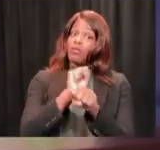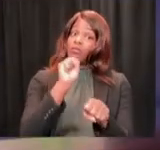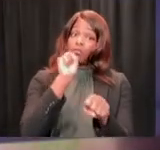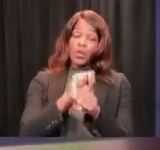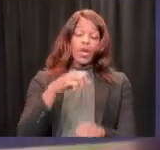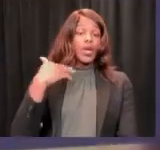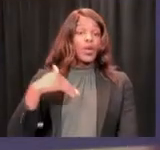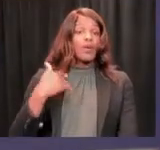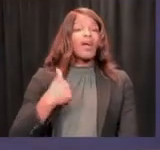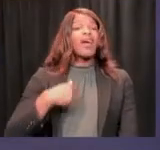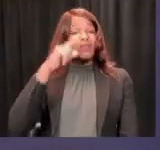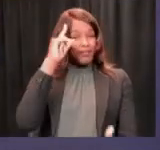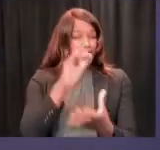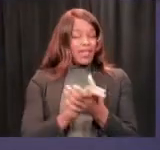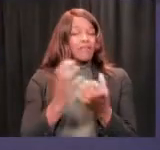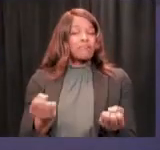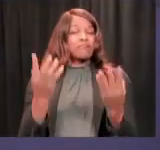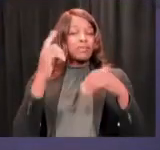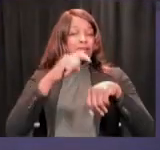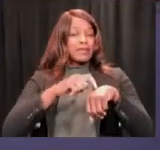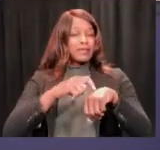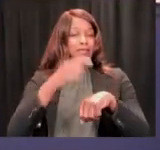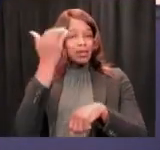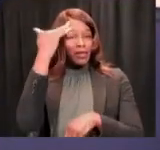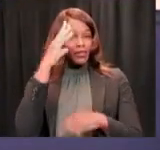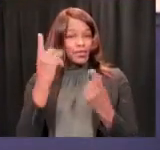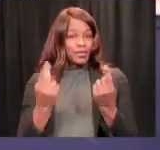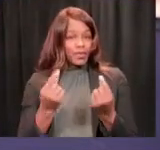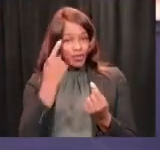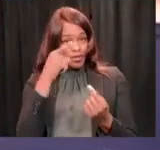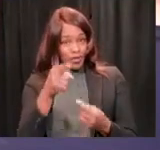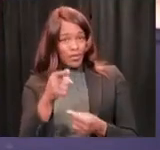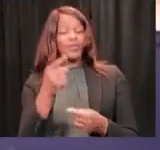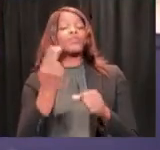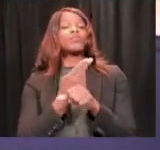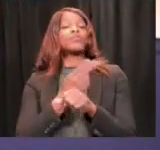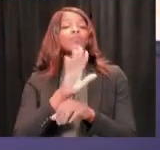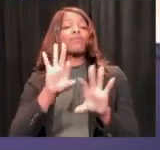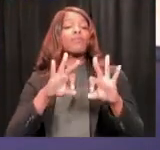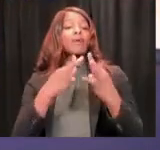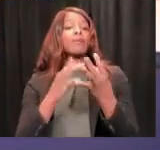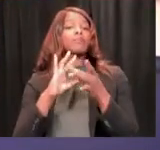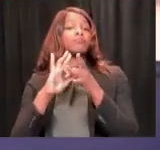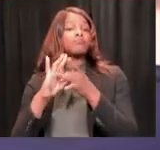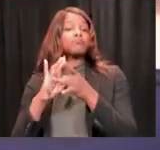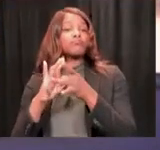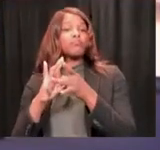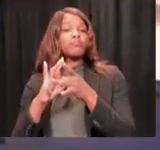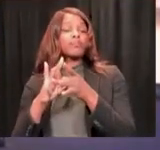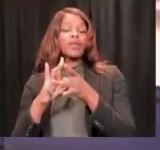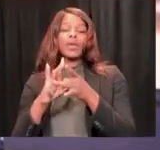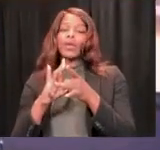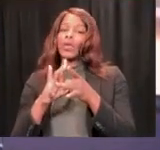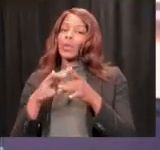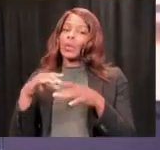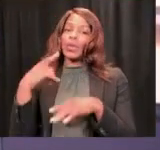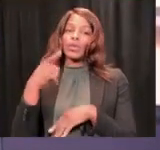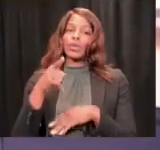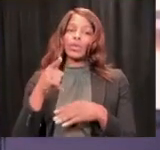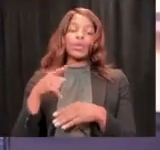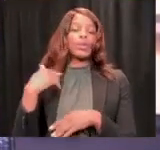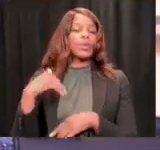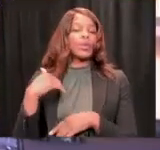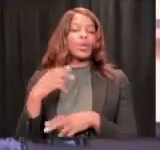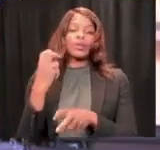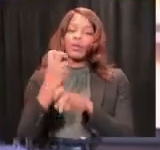believe that oftentimes what God wants to do for you through your family relationships stretches you more than any other